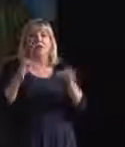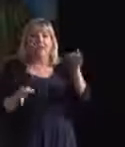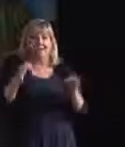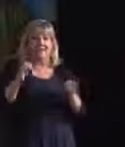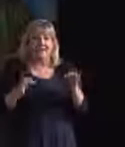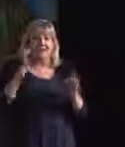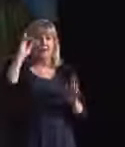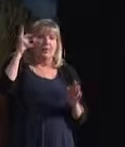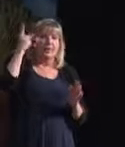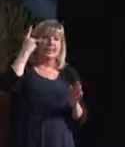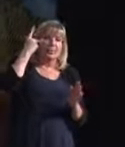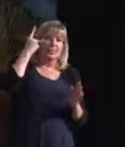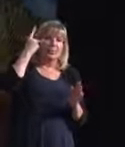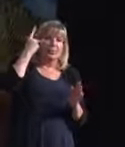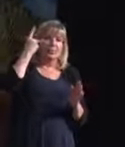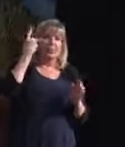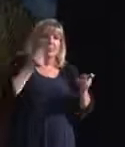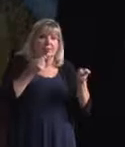political expediency.